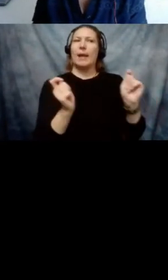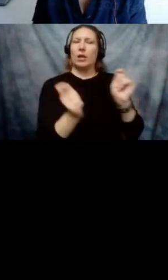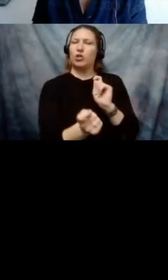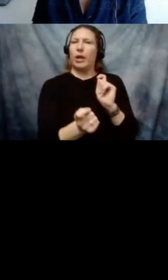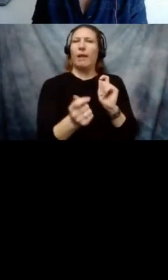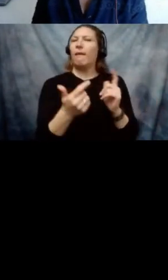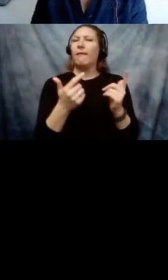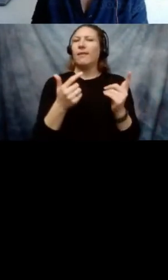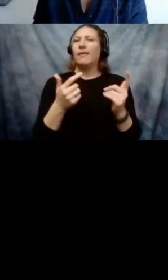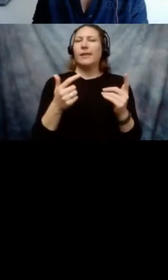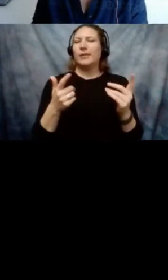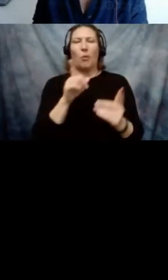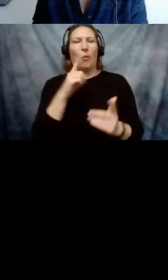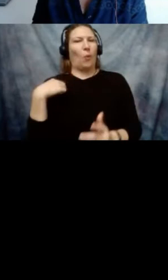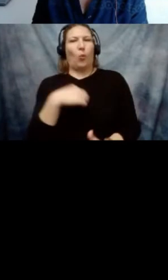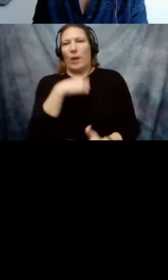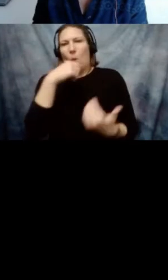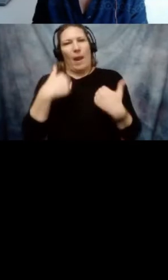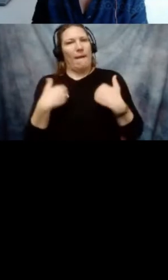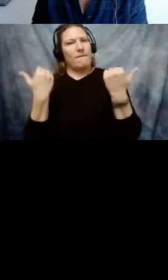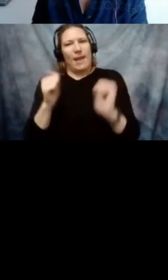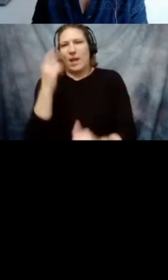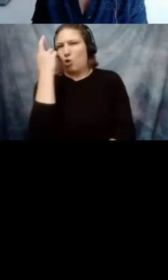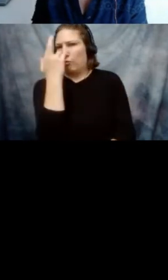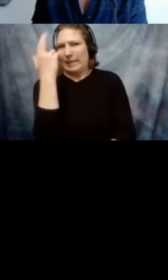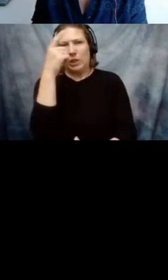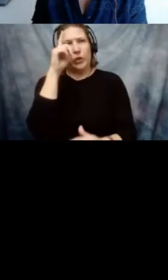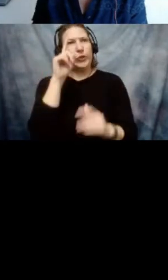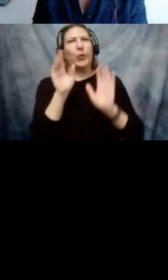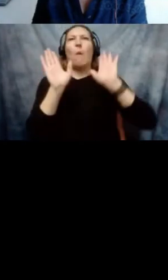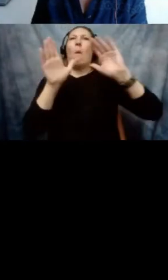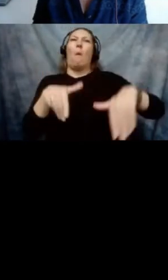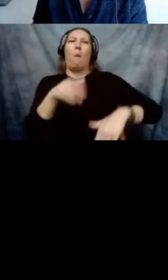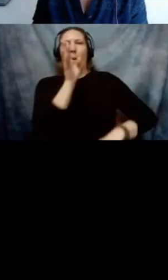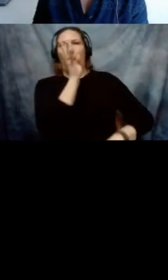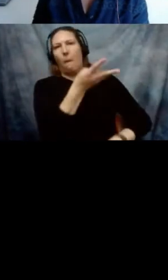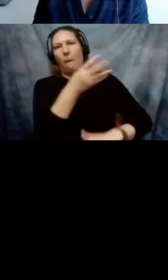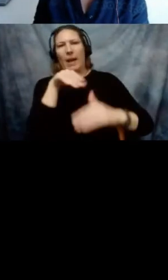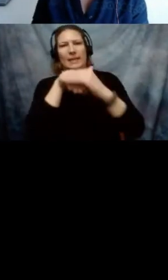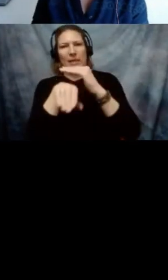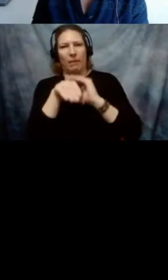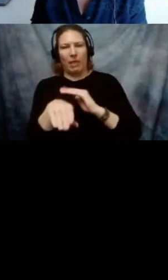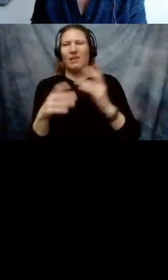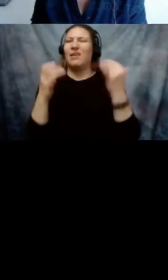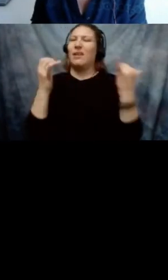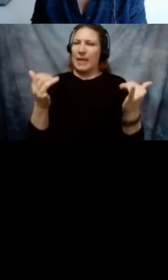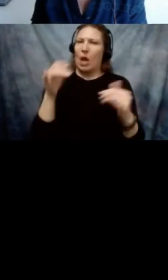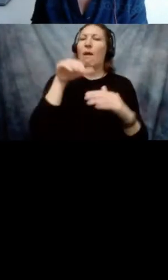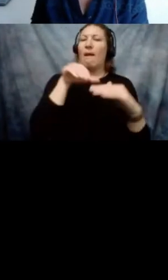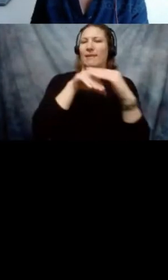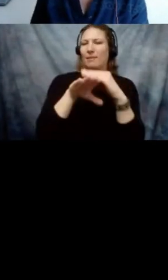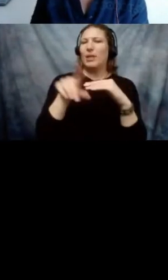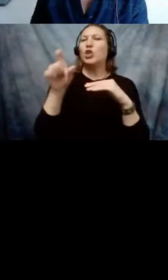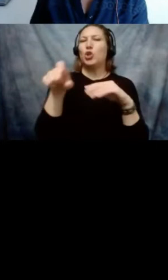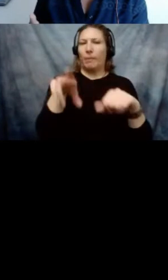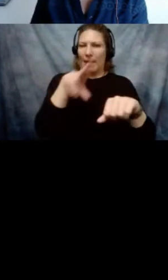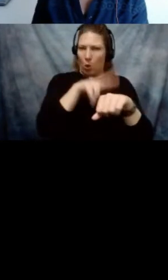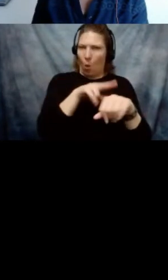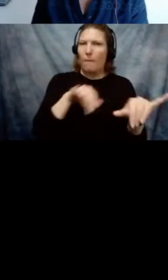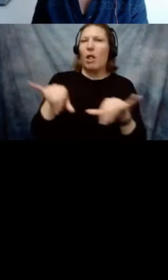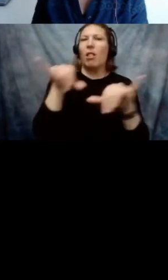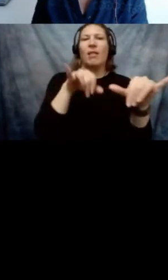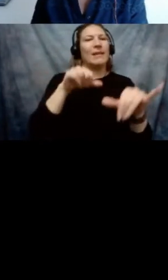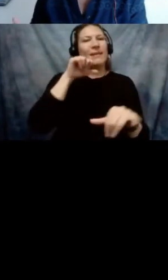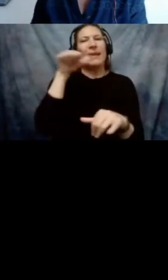learning content the norm rather than the exception. And I believe it's the responsibility of leaders and of us at